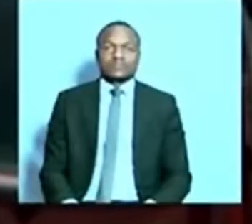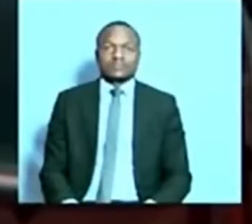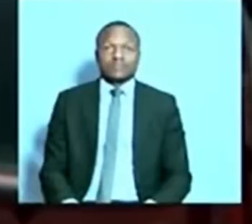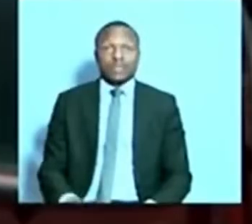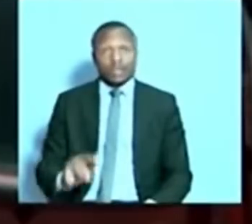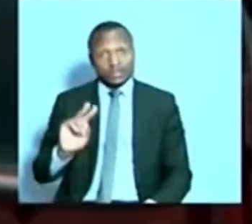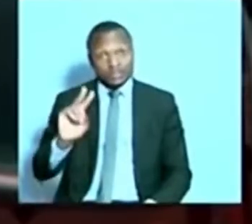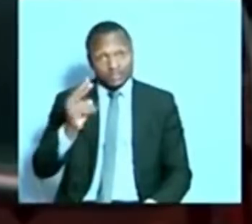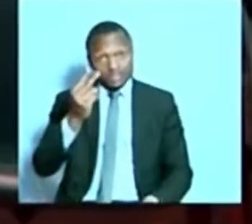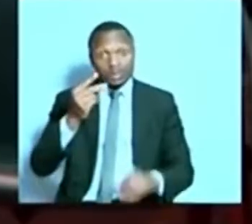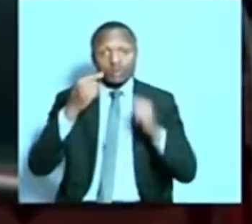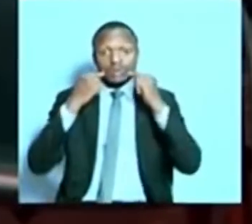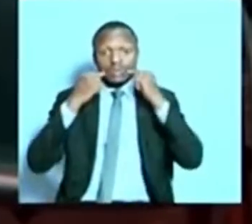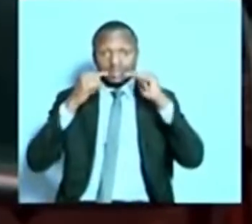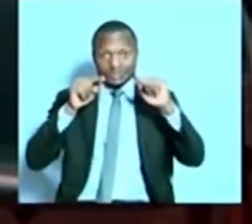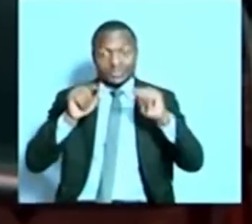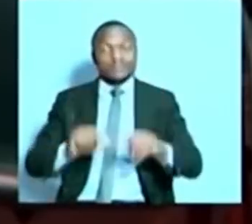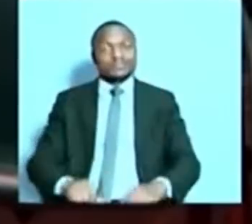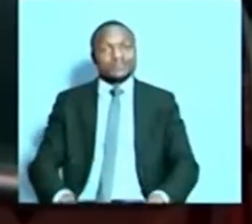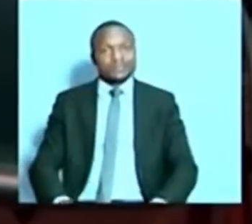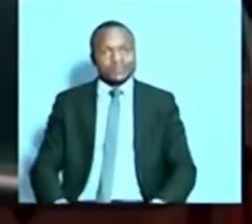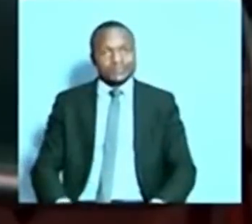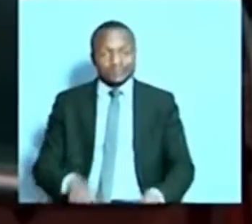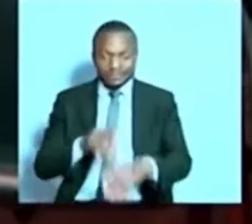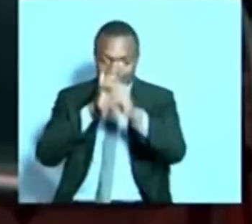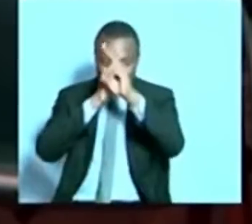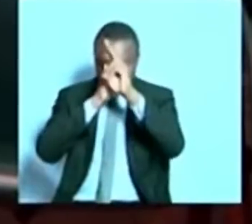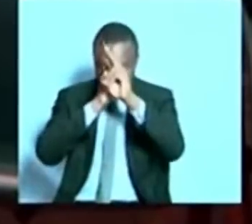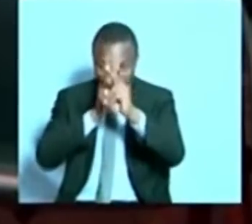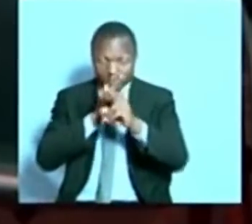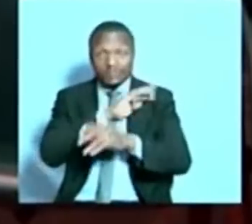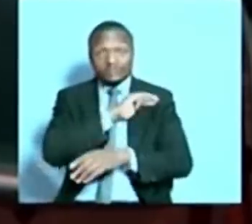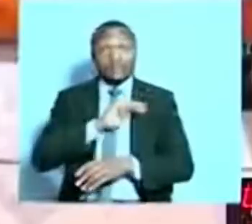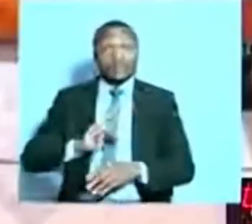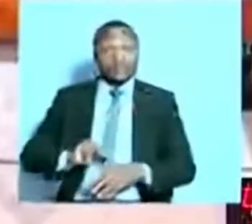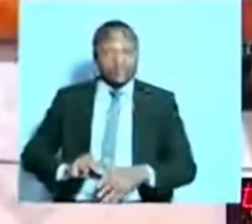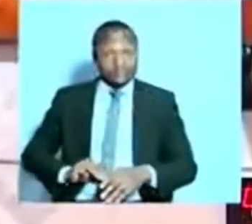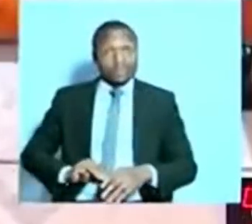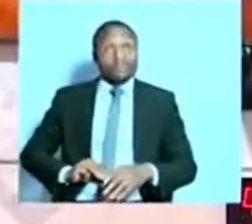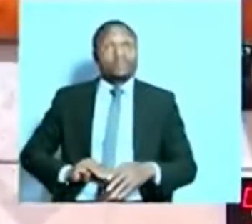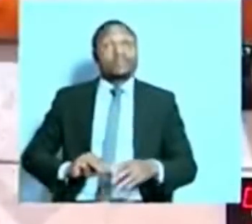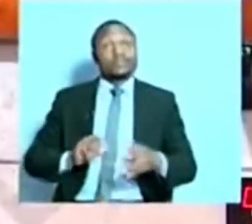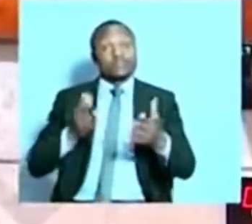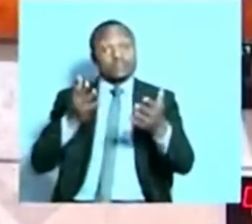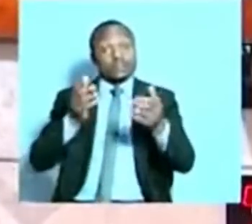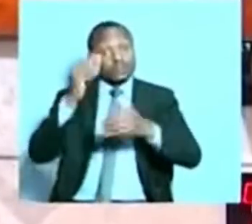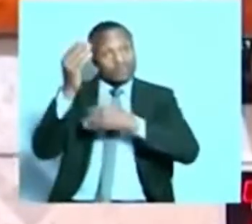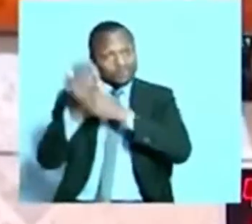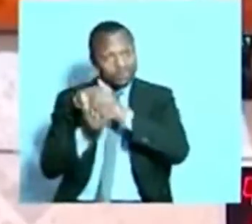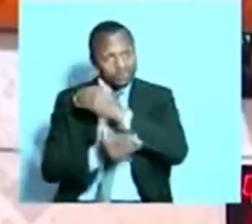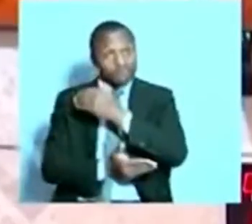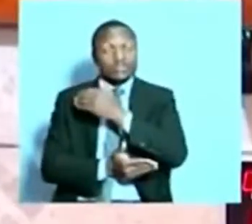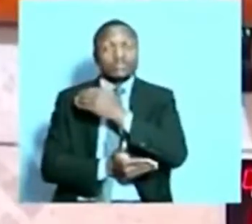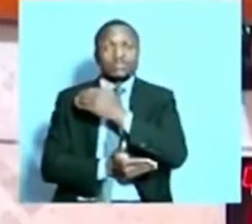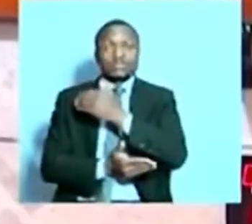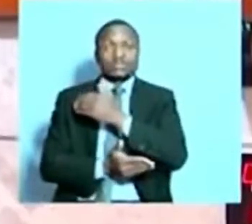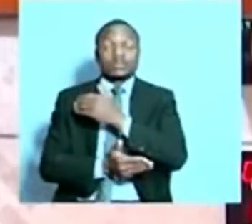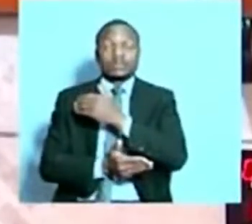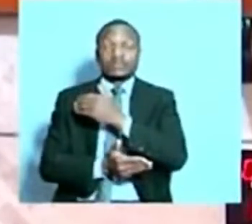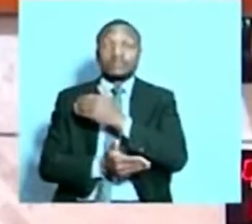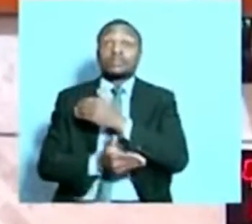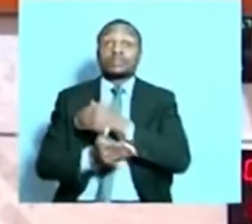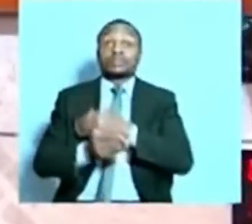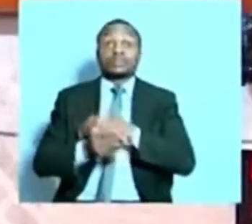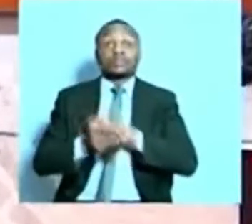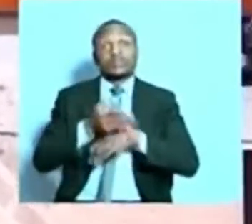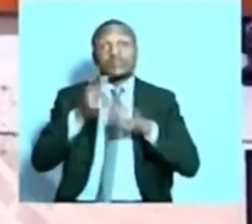The second announcement, honorable members, I wish to recognize the presence in the public gallery of pupils